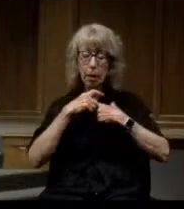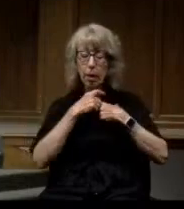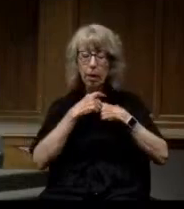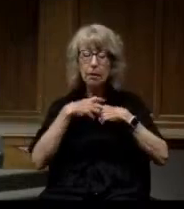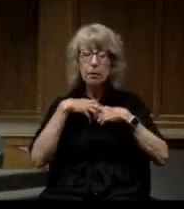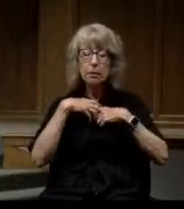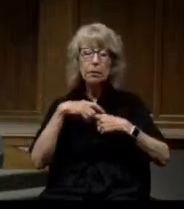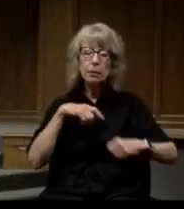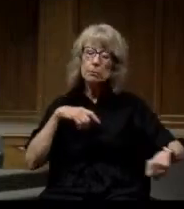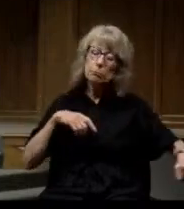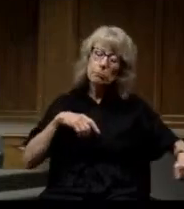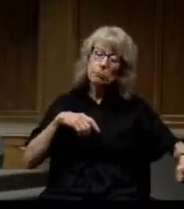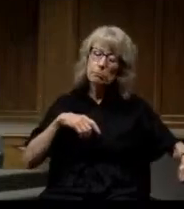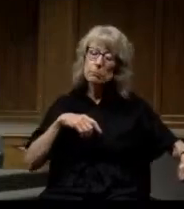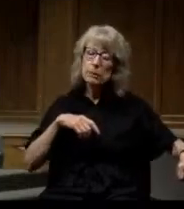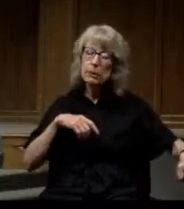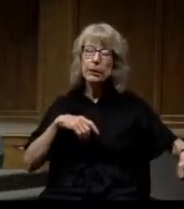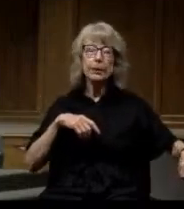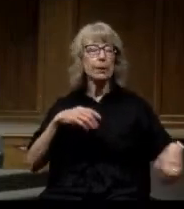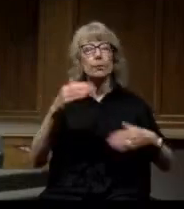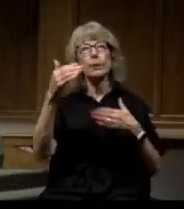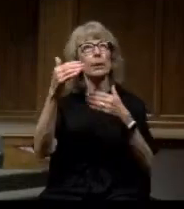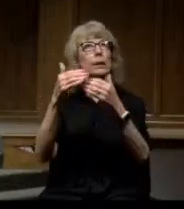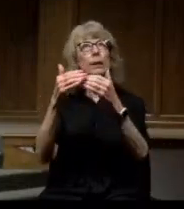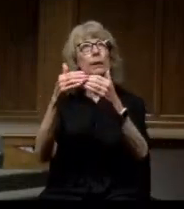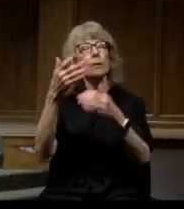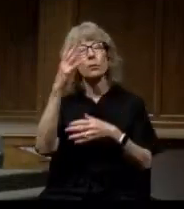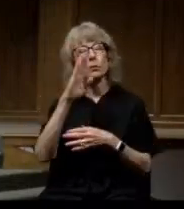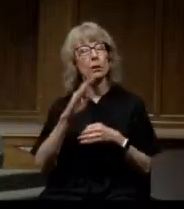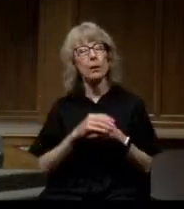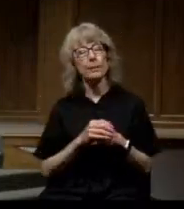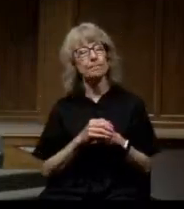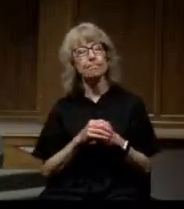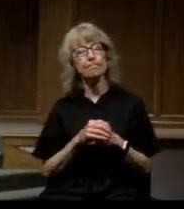Lord well. They're not mad.